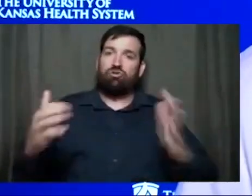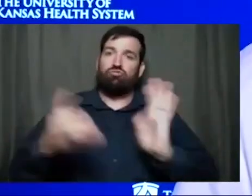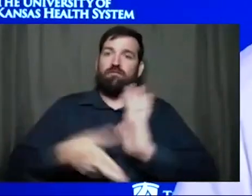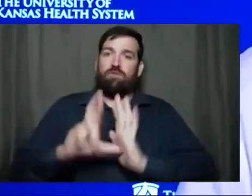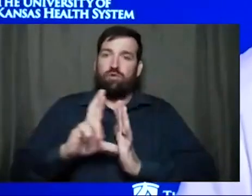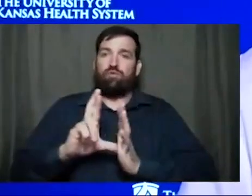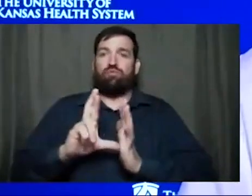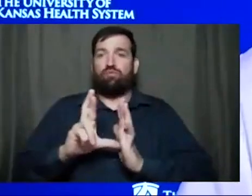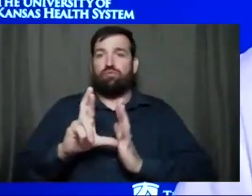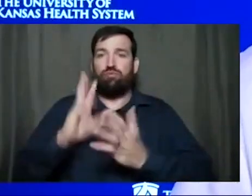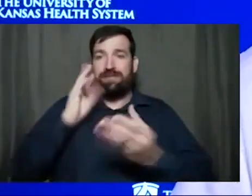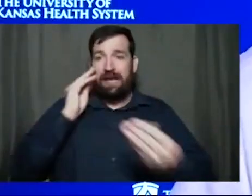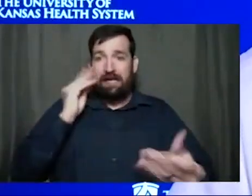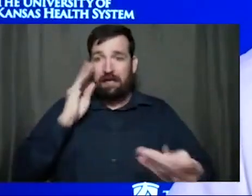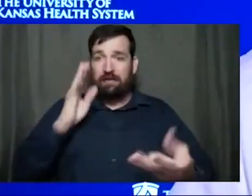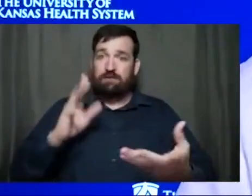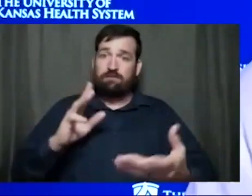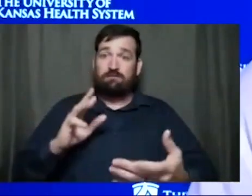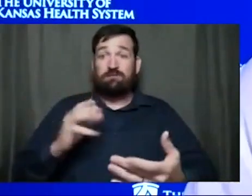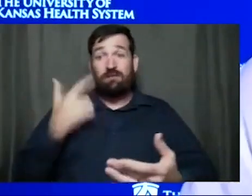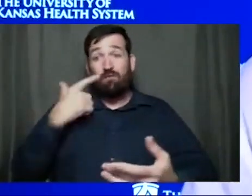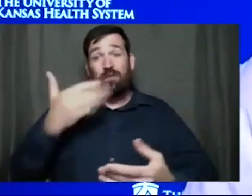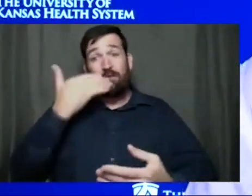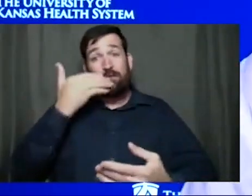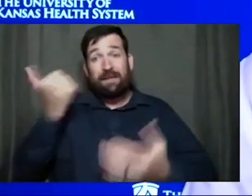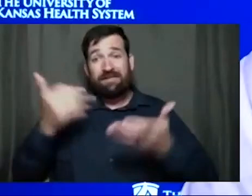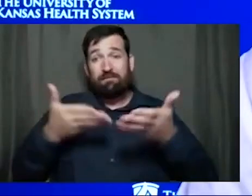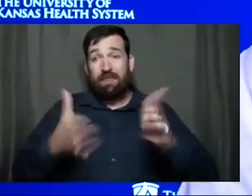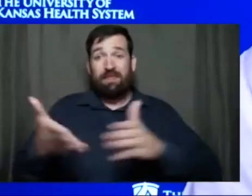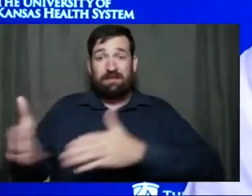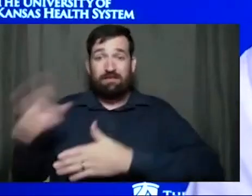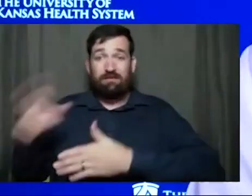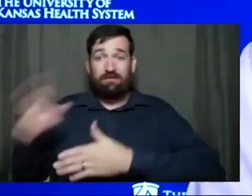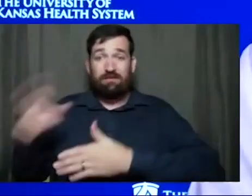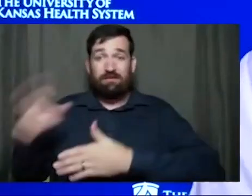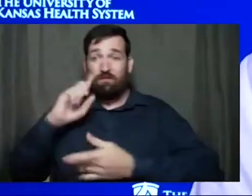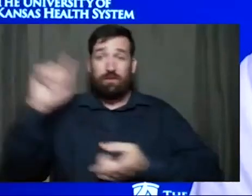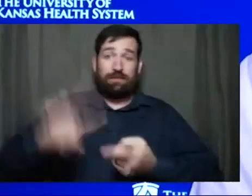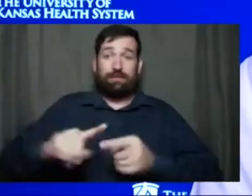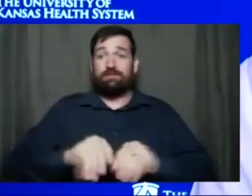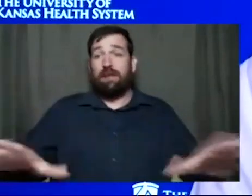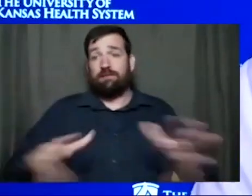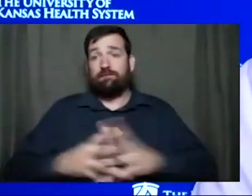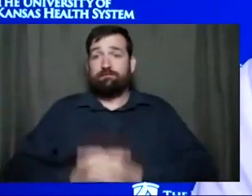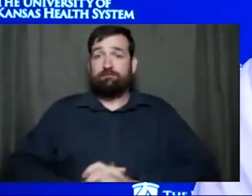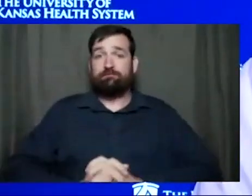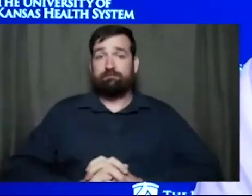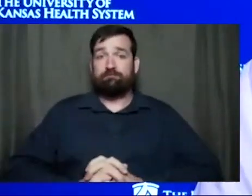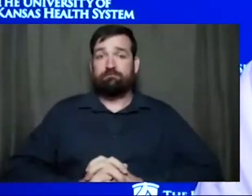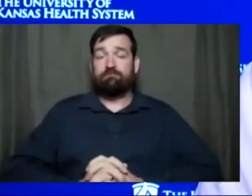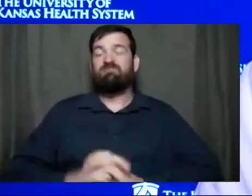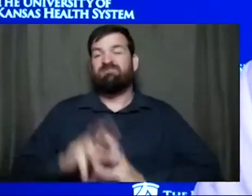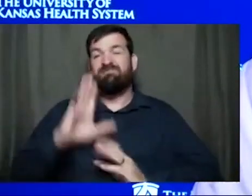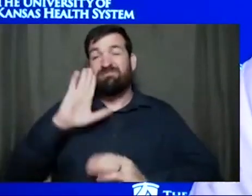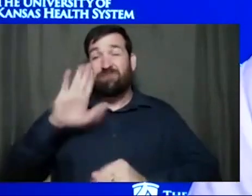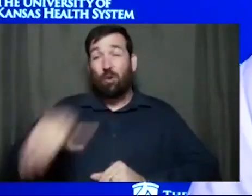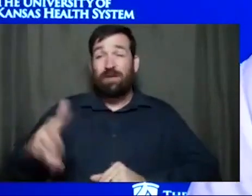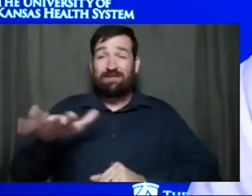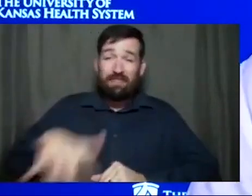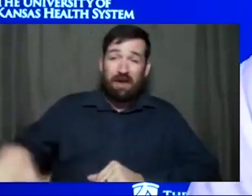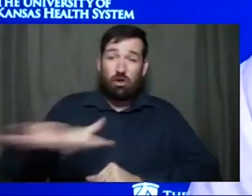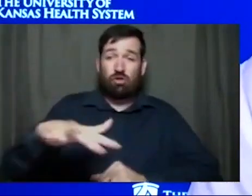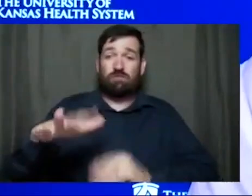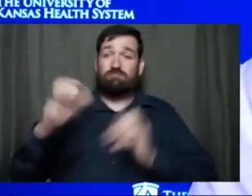best methods and the optimal methods for helping reduce the spread. So we know that's out there, and we know that a lot of the leaders do